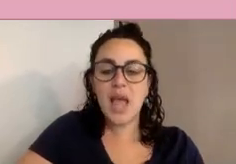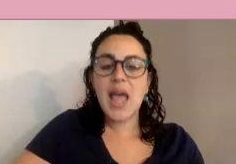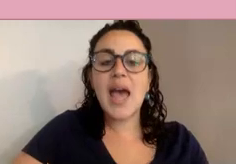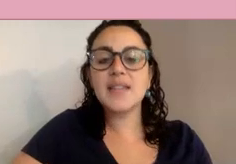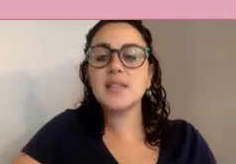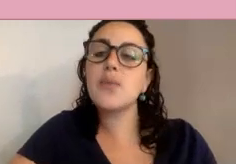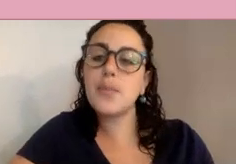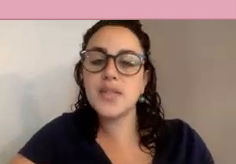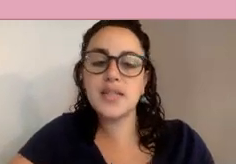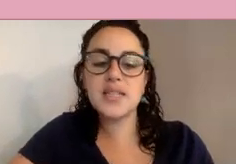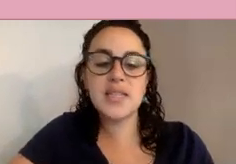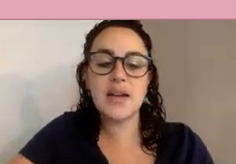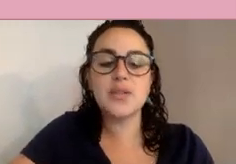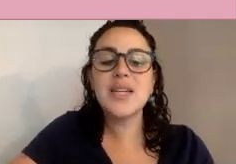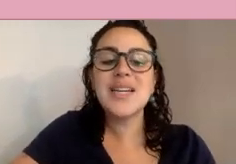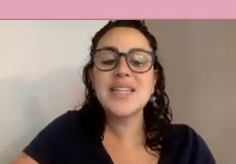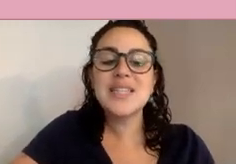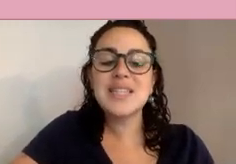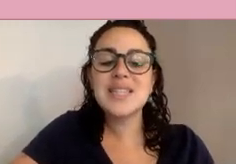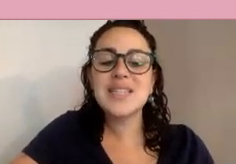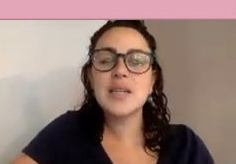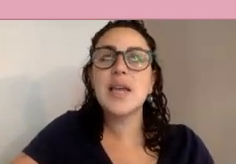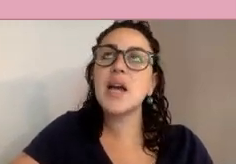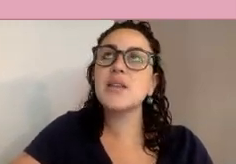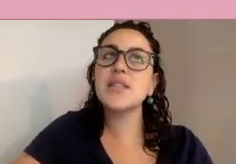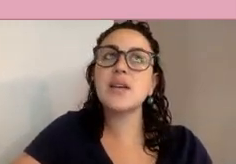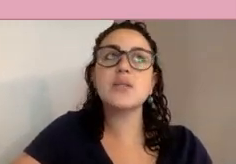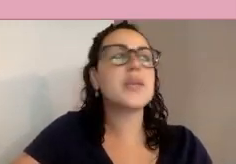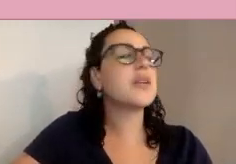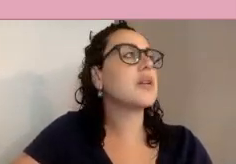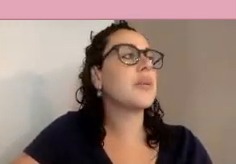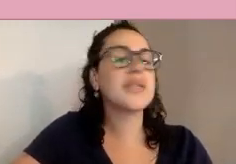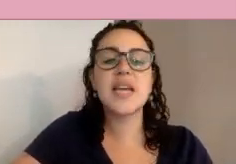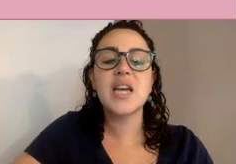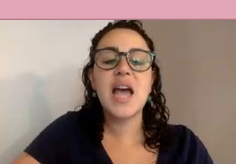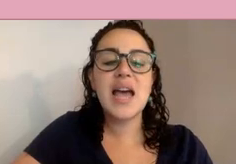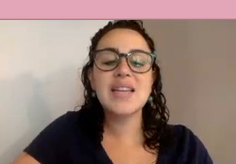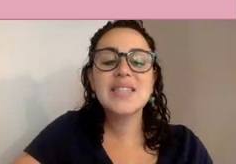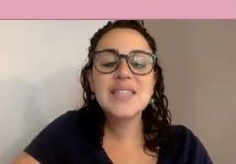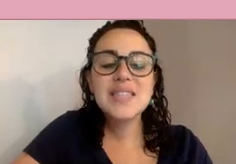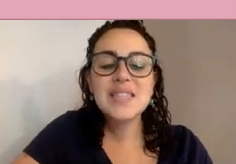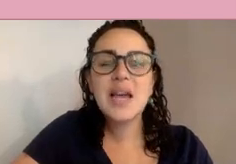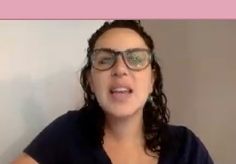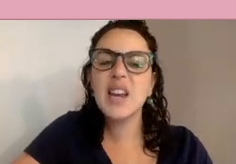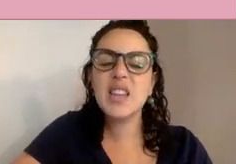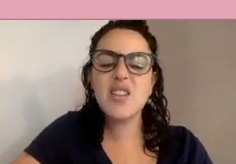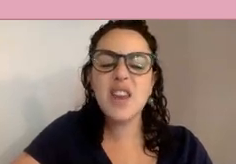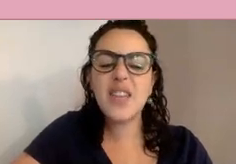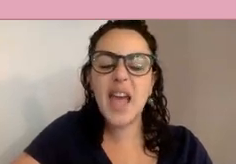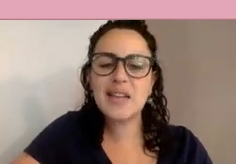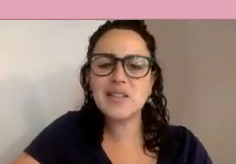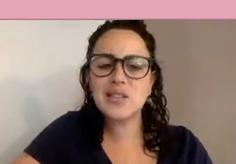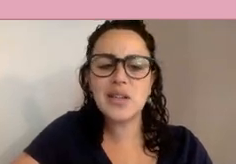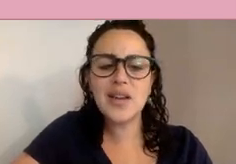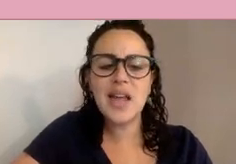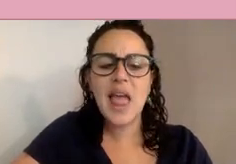sound. S represents the sound S. It kind of sounds, we hear it when we say S. I kind of hear it at